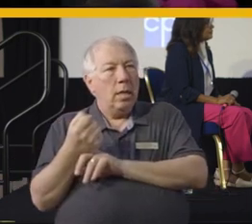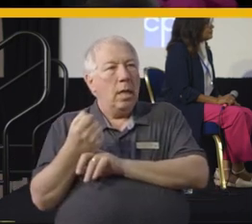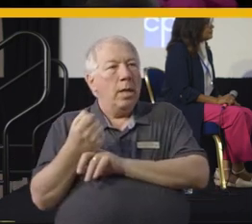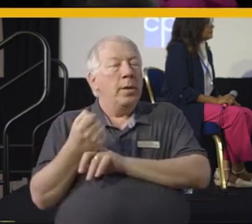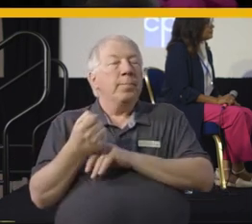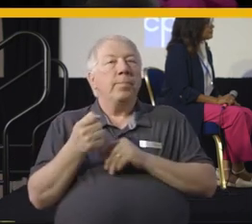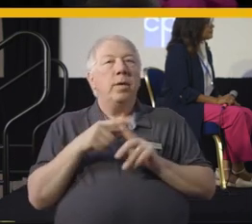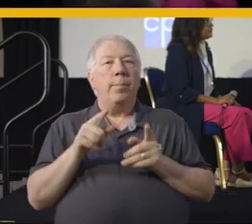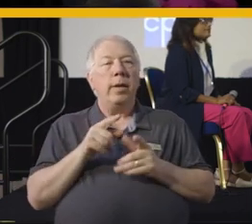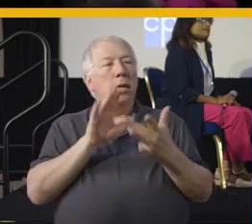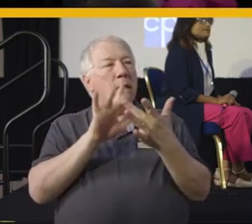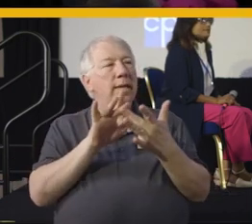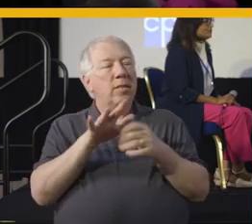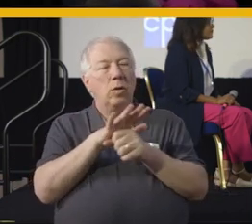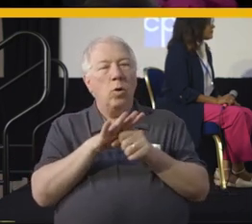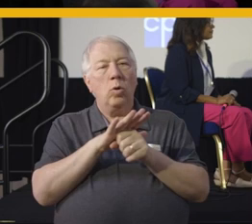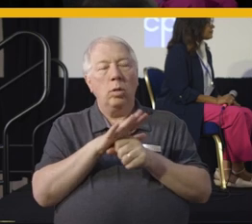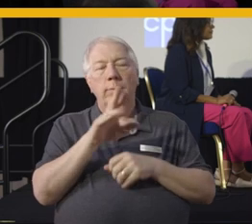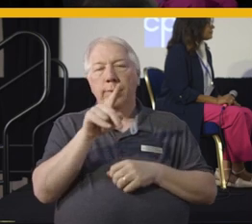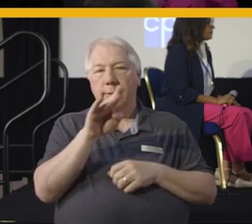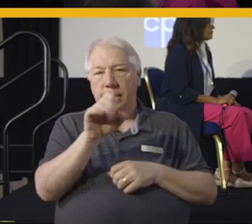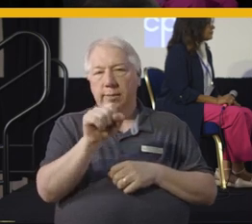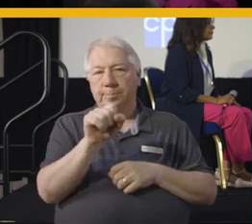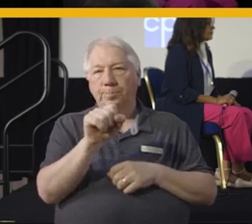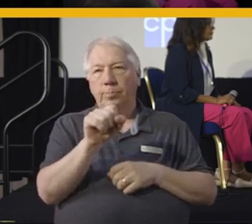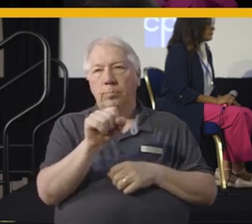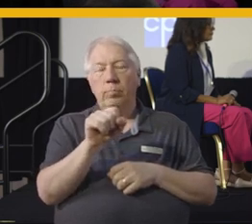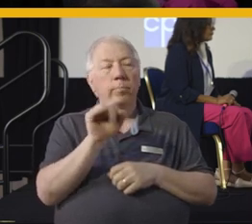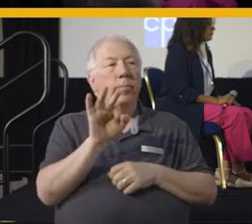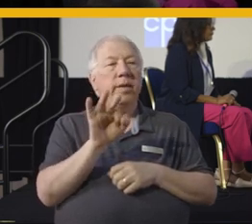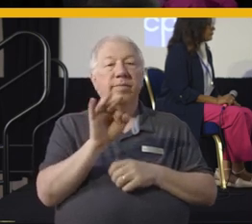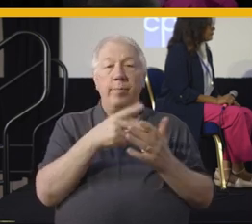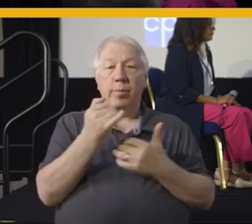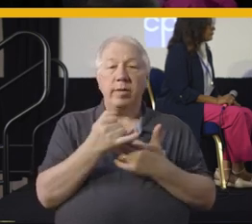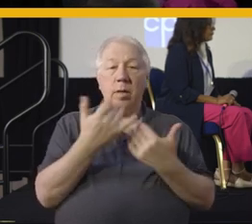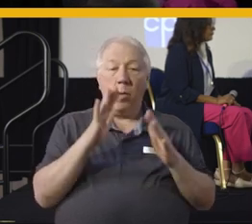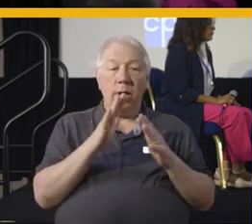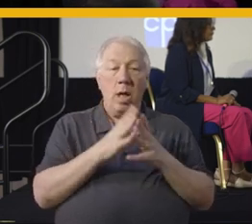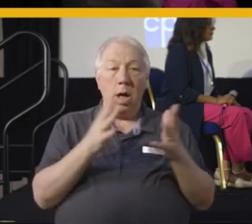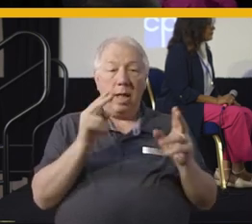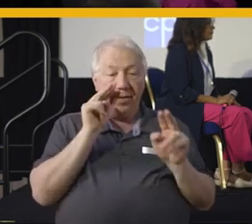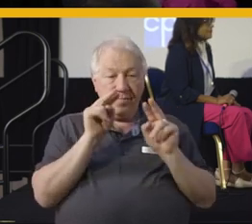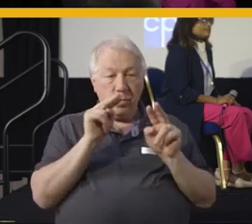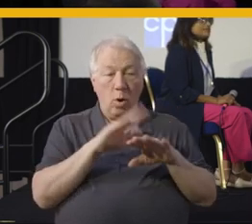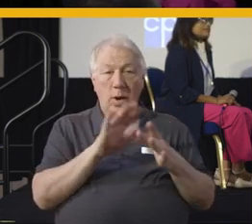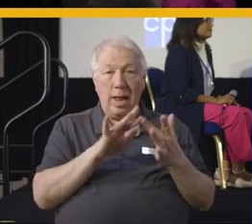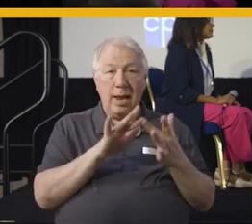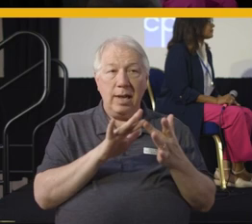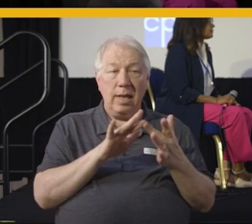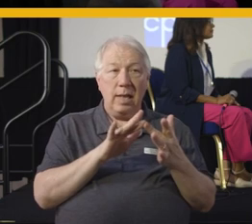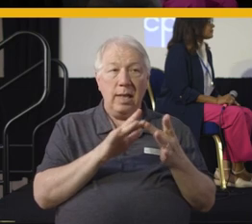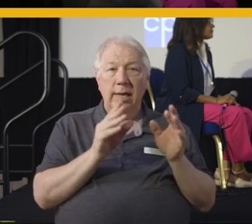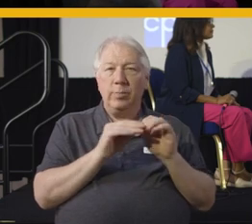Linda, though. You know, reach out to your local public media station, and if a project's already gotten a lot of viewership online, that's a little, you